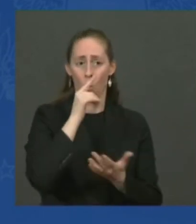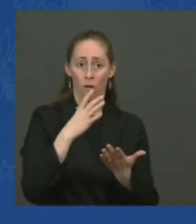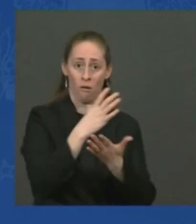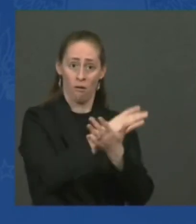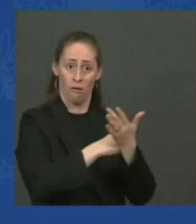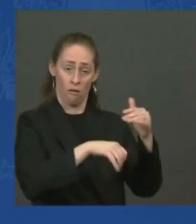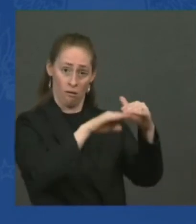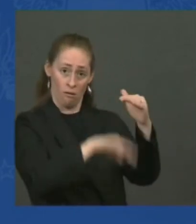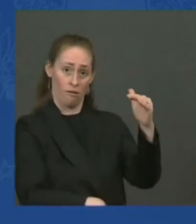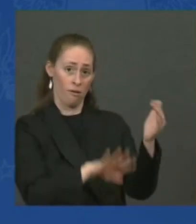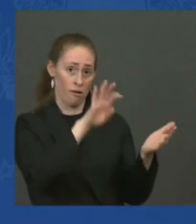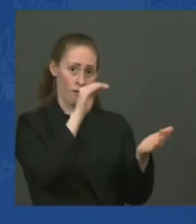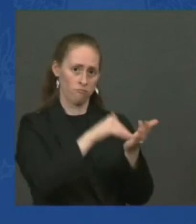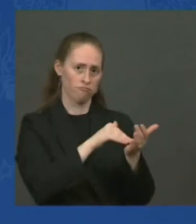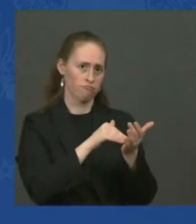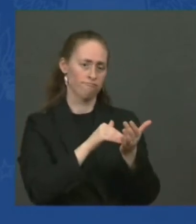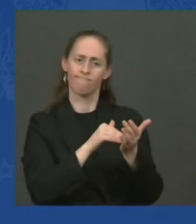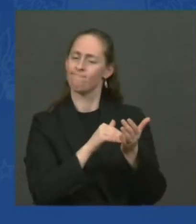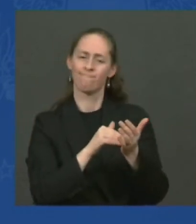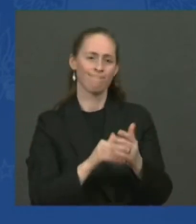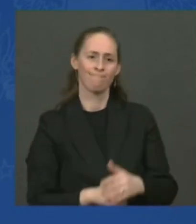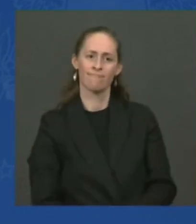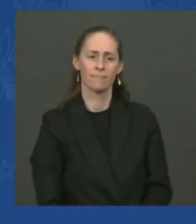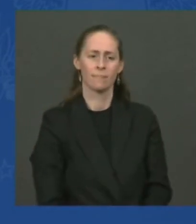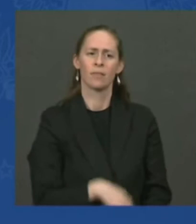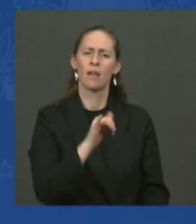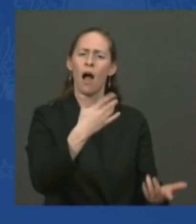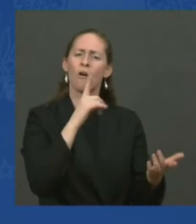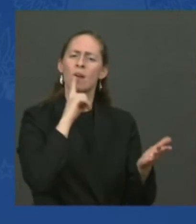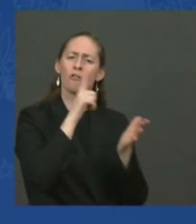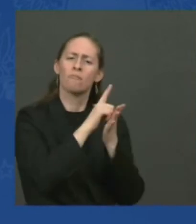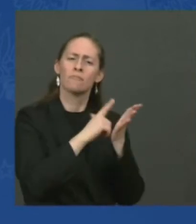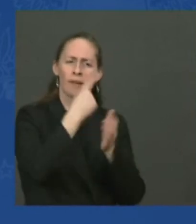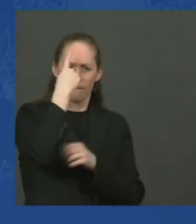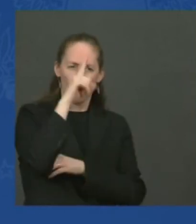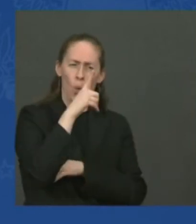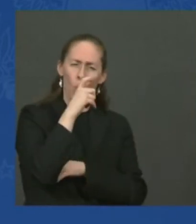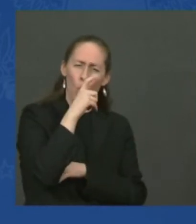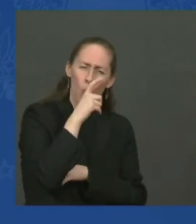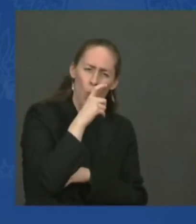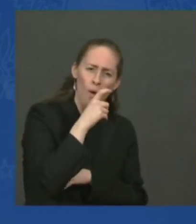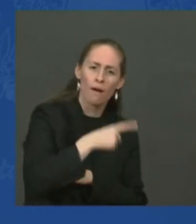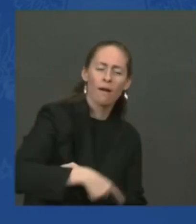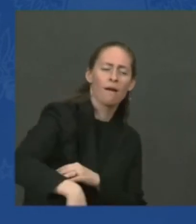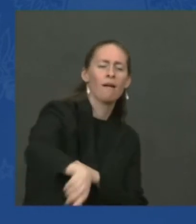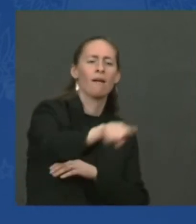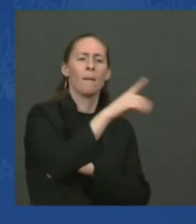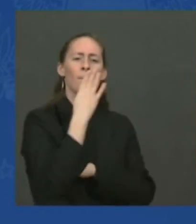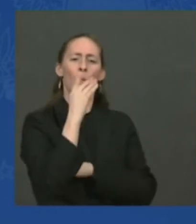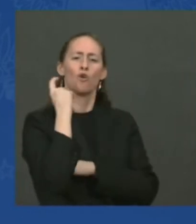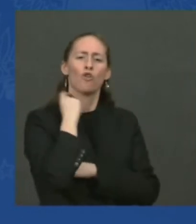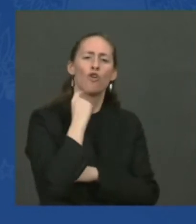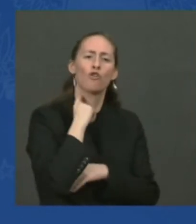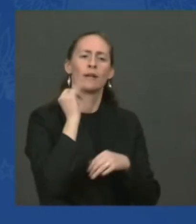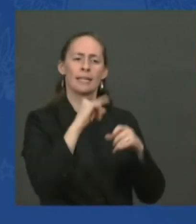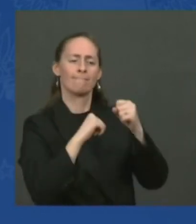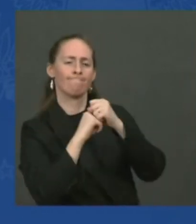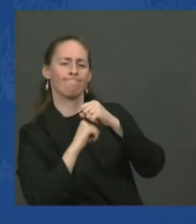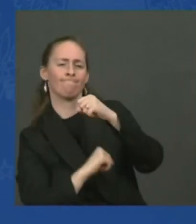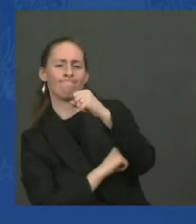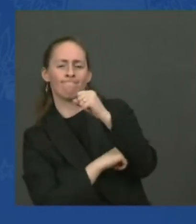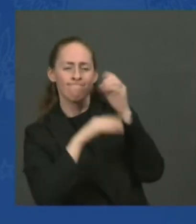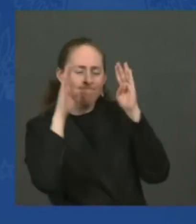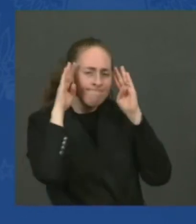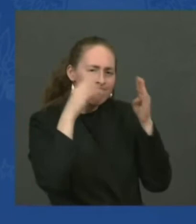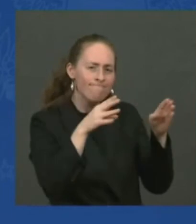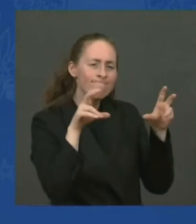law is a blue-collar blueprint to rebuild America. It leaves no one behind, and it marks an inflection point that we face